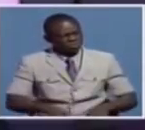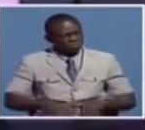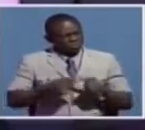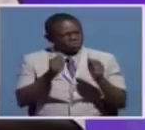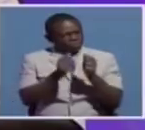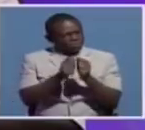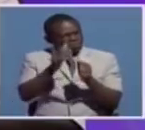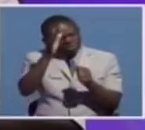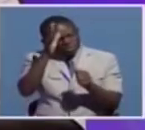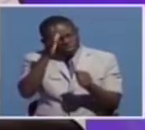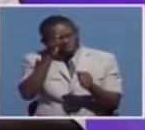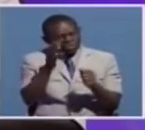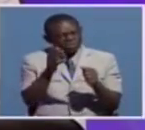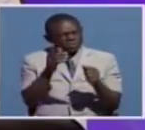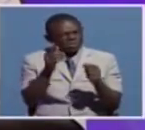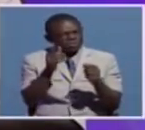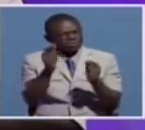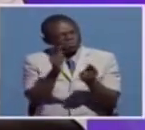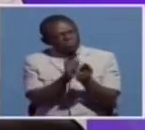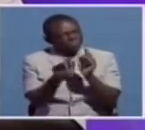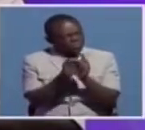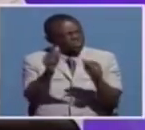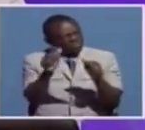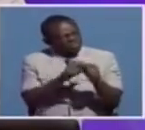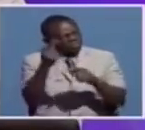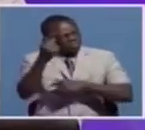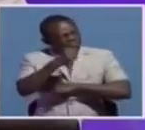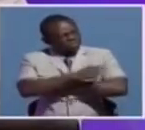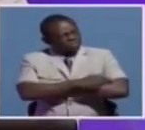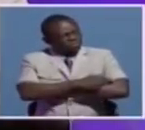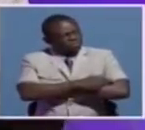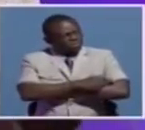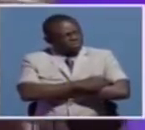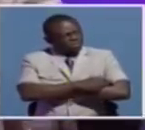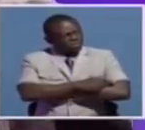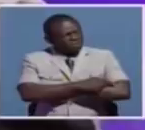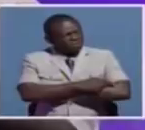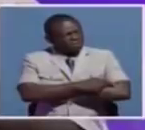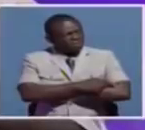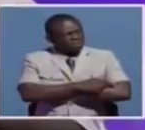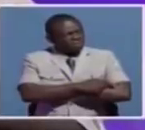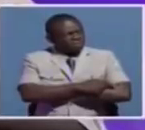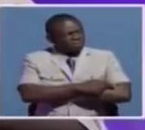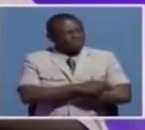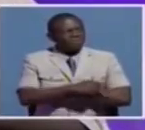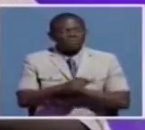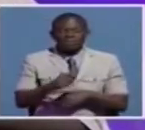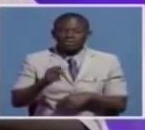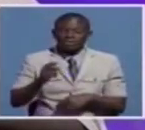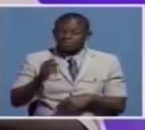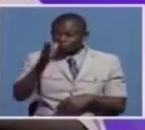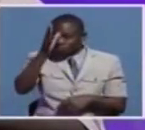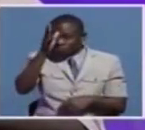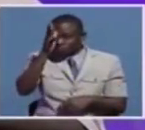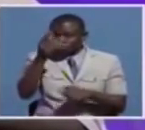work. And we had this fun thing where with the small kids now would emulate the soldiers saluting him. So when we